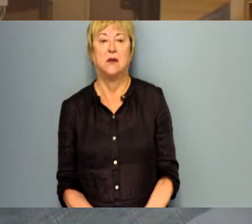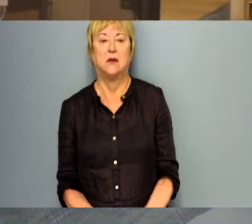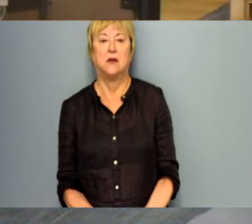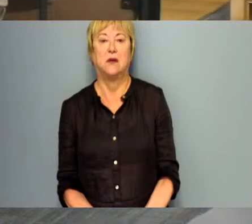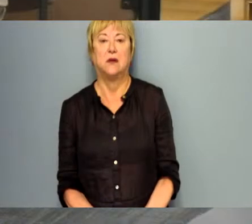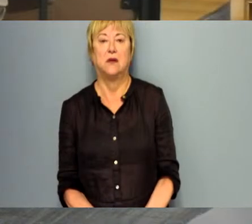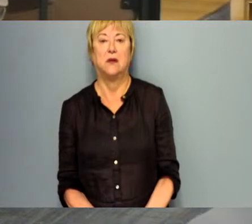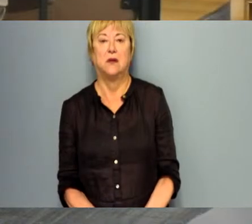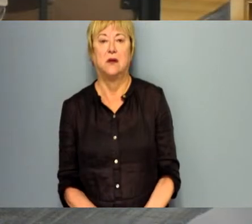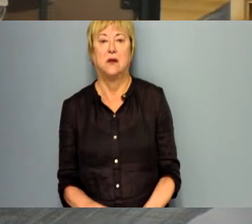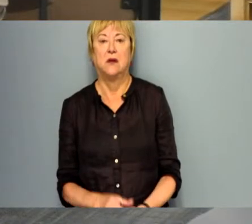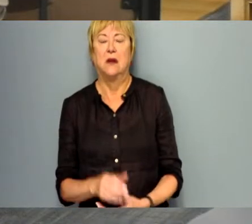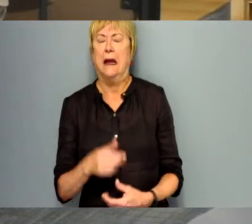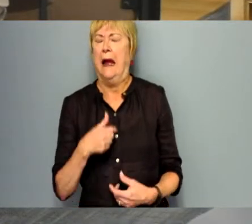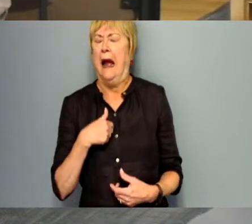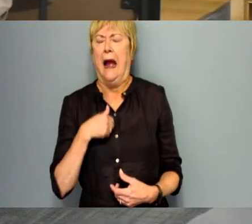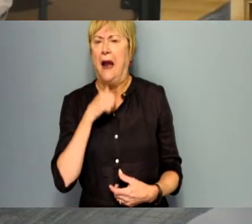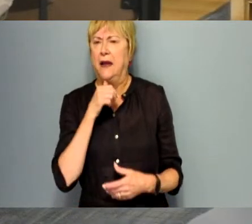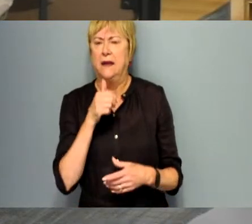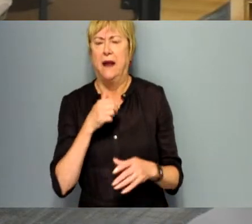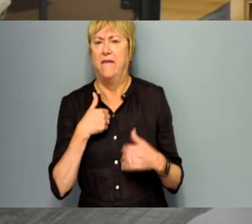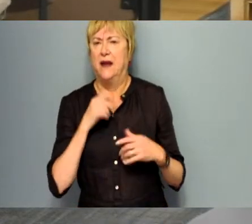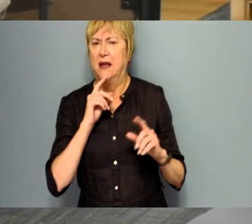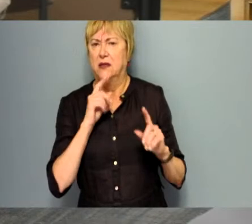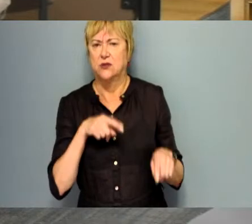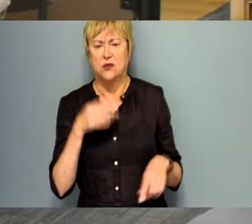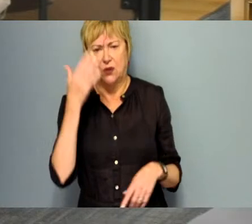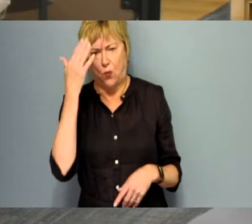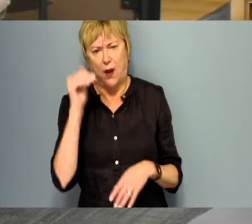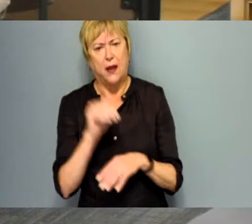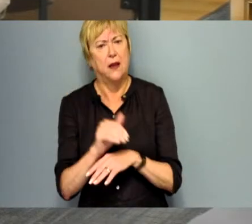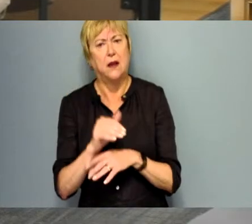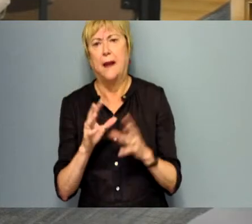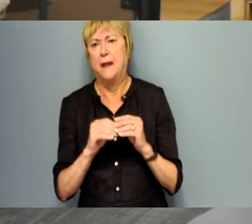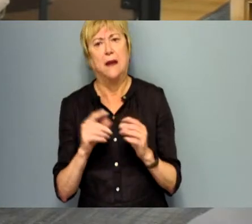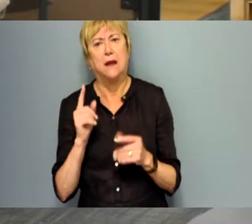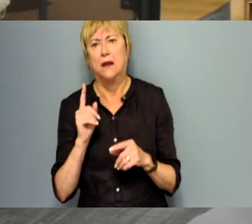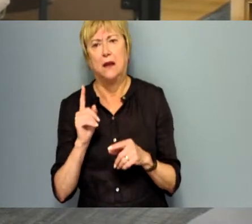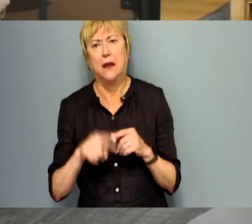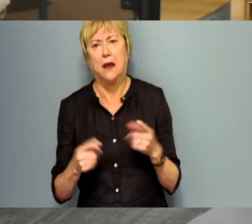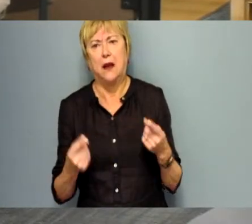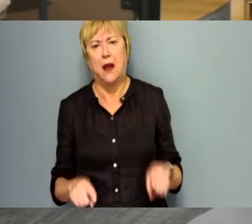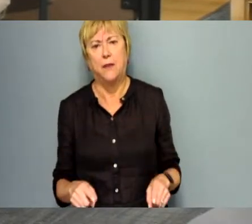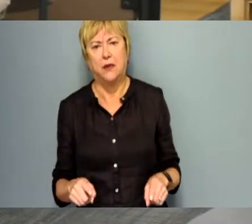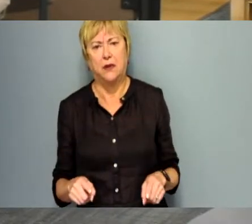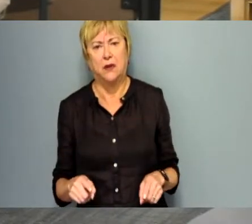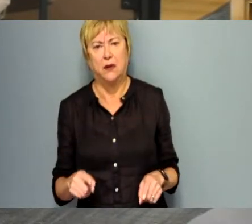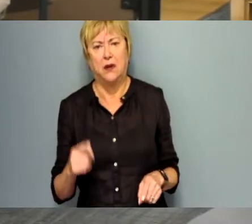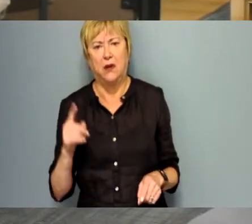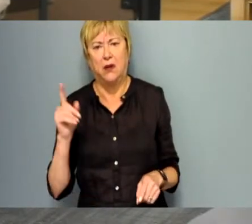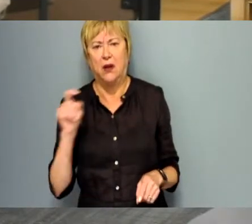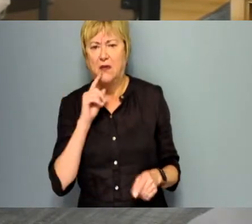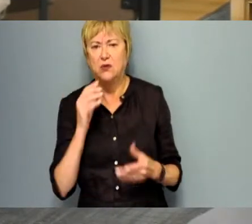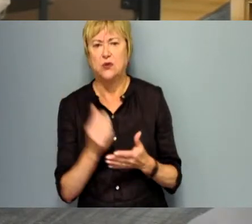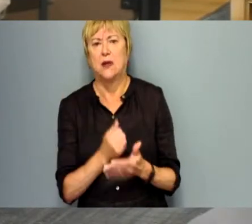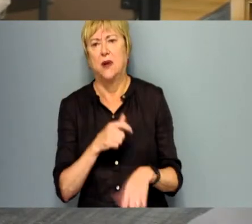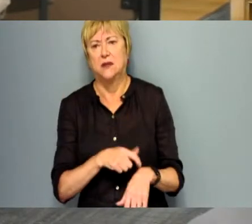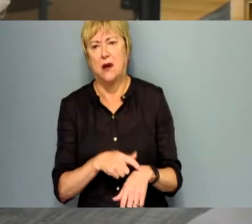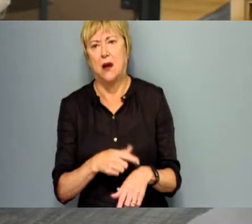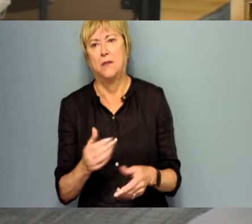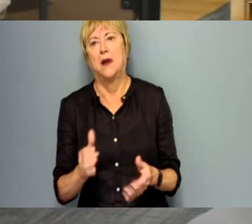I did not get an answer as to why a night meeting can't happen. I guess I'll have to take my time next time and ask it